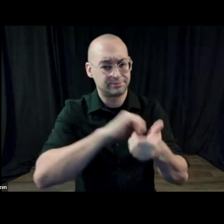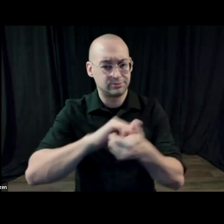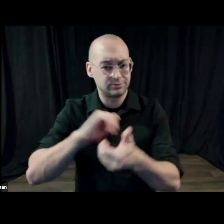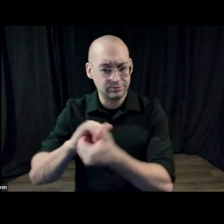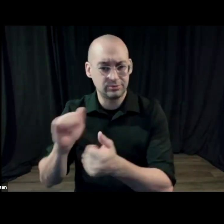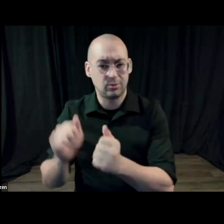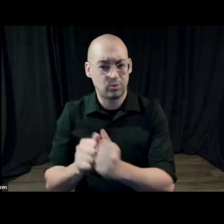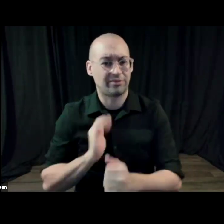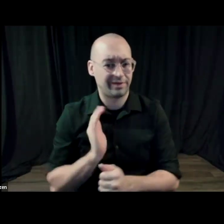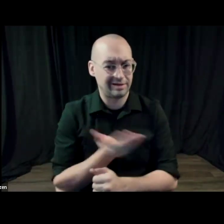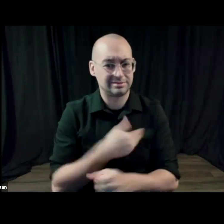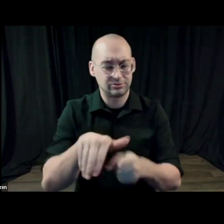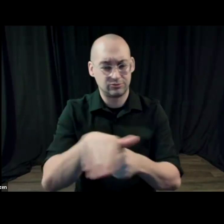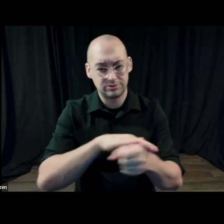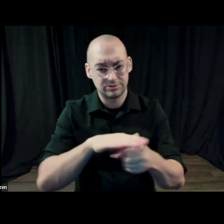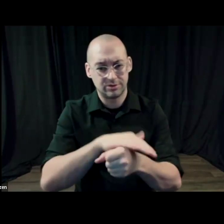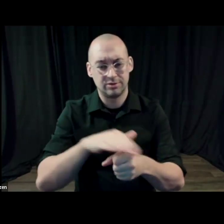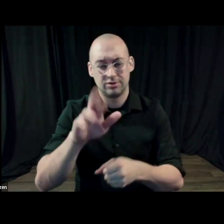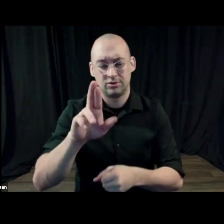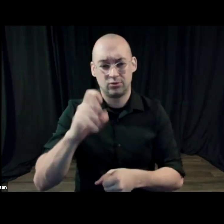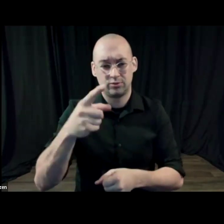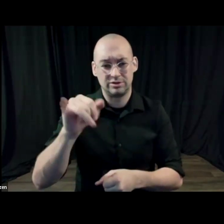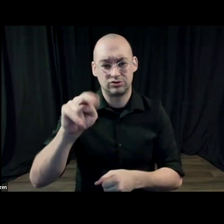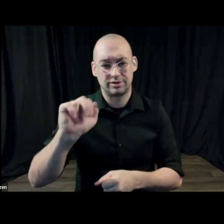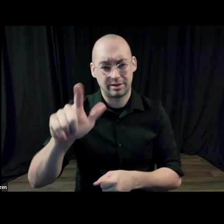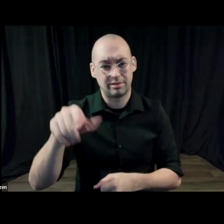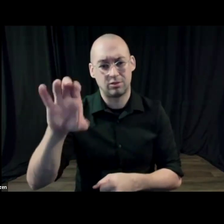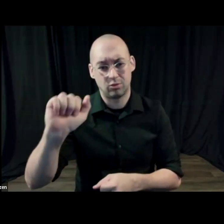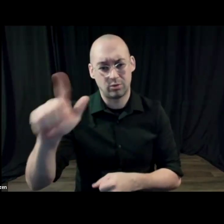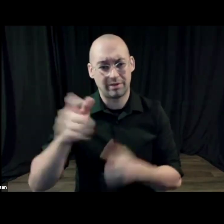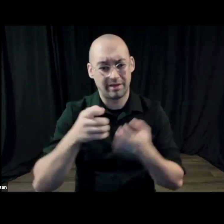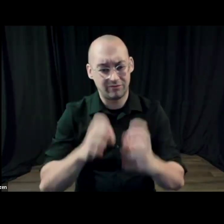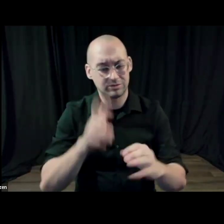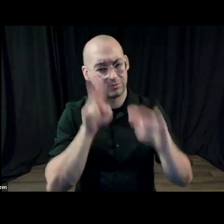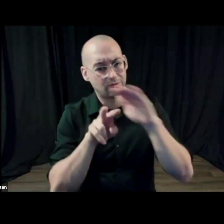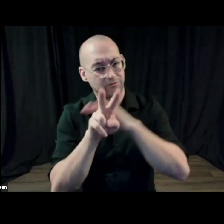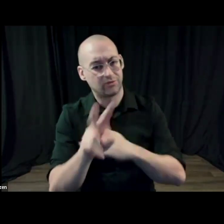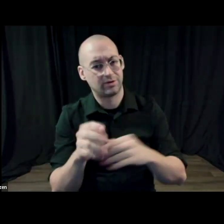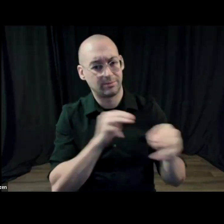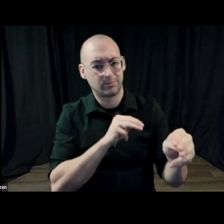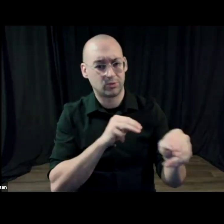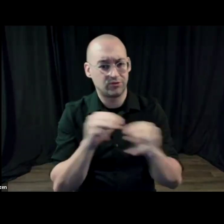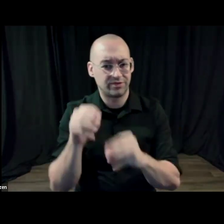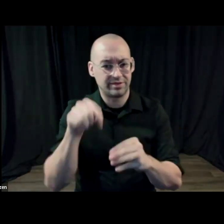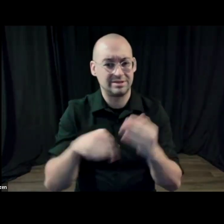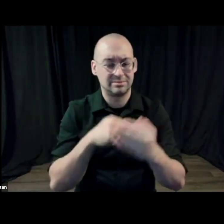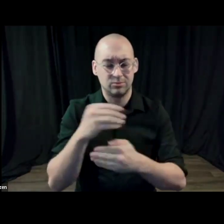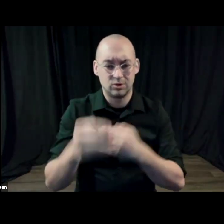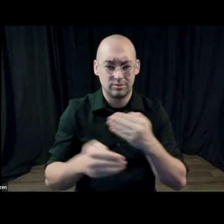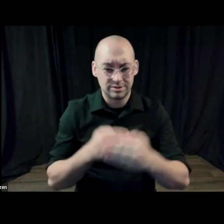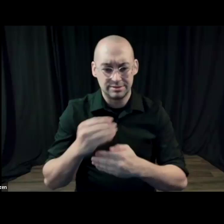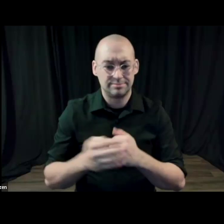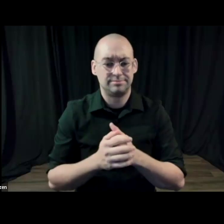the regional and local efforts, and we're just really looking forward to get moving on this program and continuing